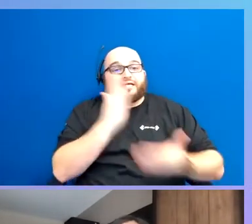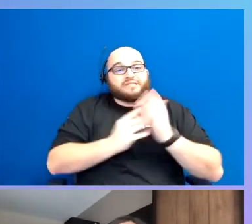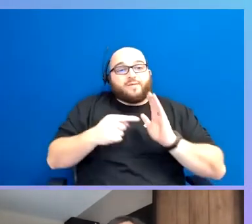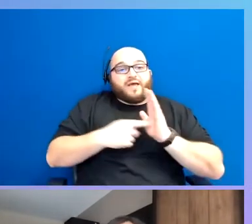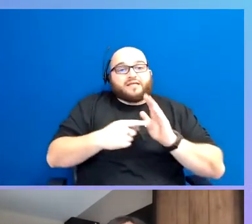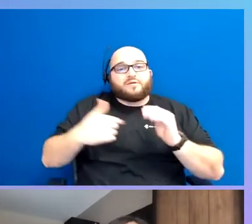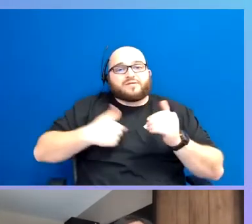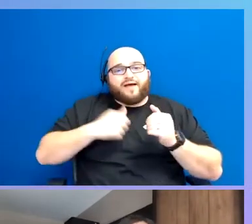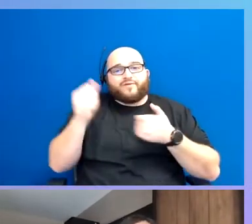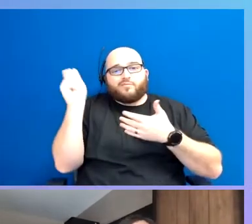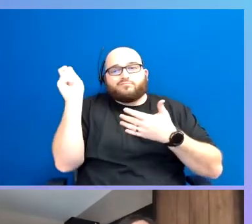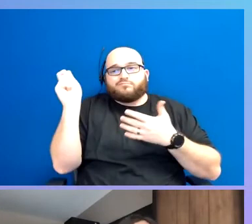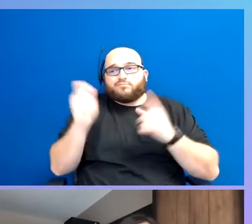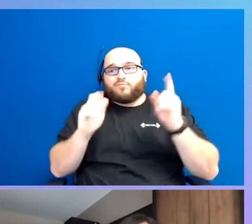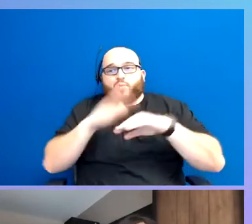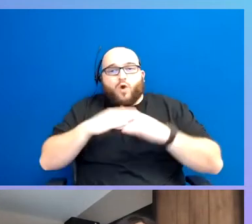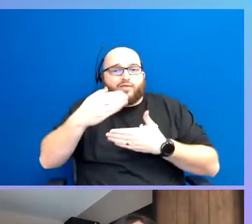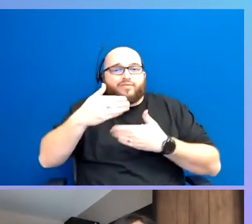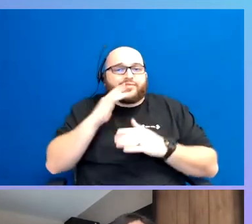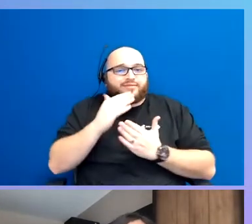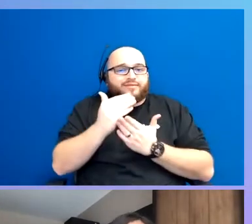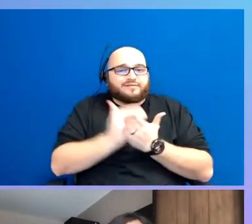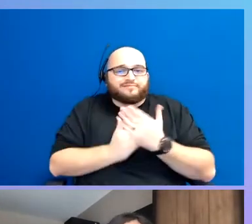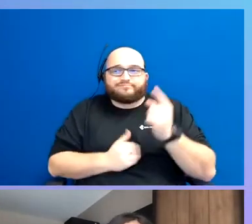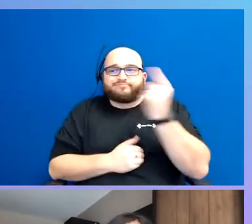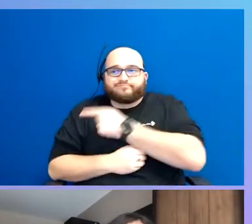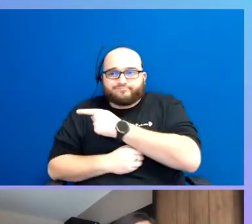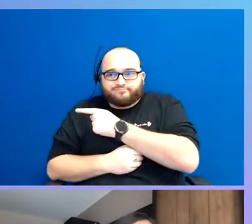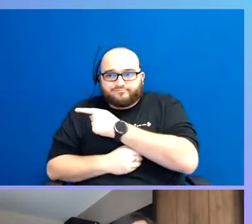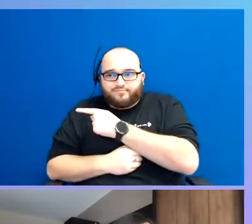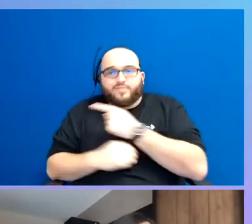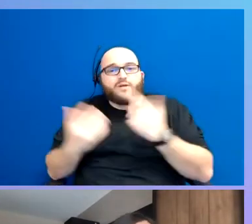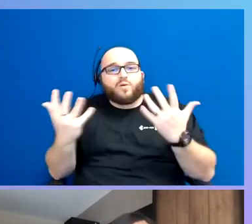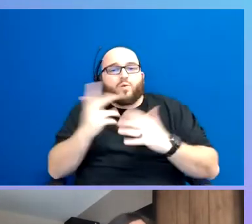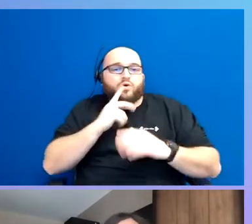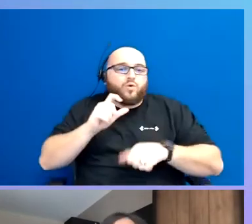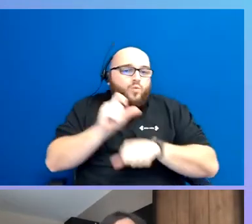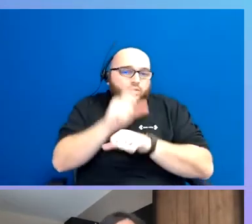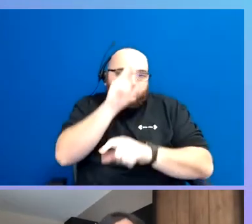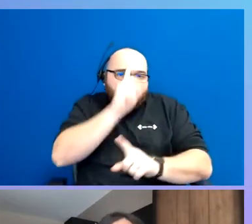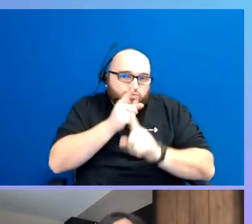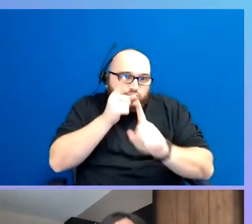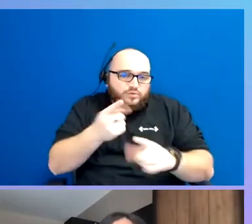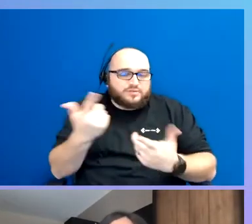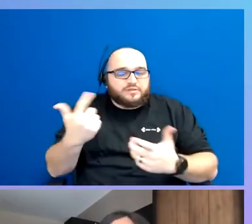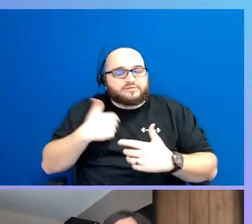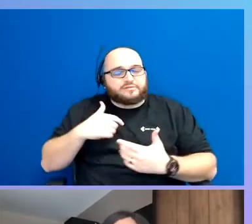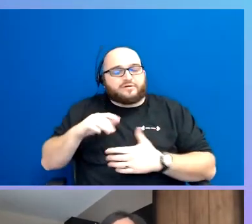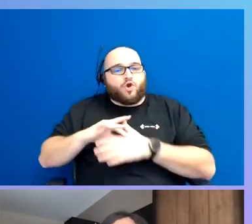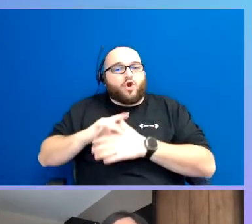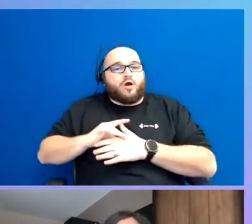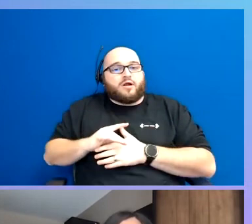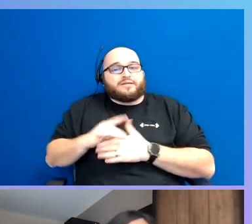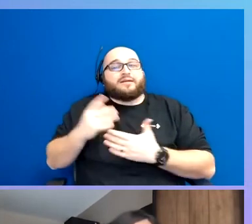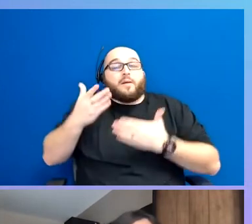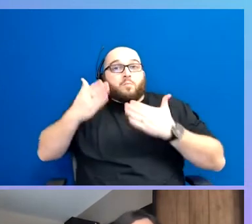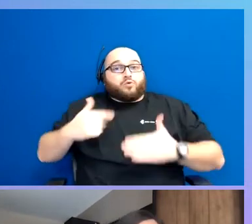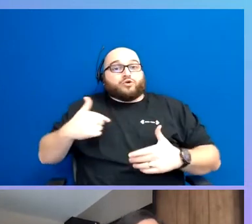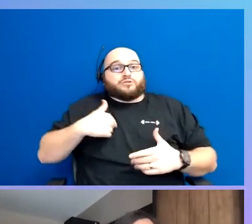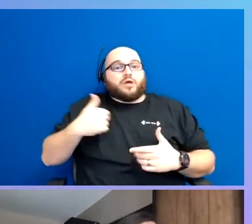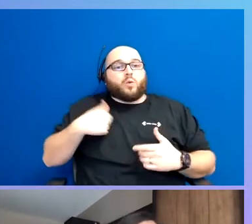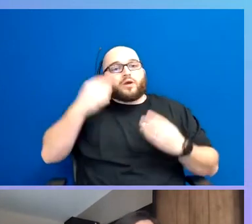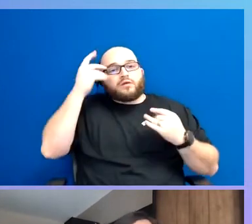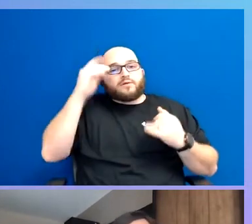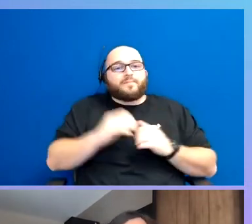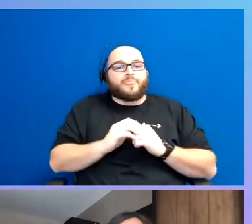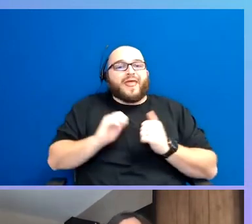about what is the end outcome you're working towards. From a content perspective as a media company, we're often thinking about one, how can